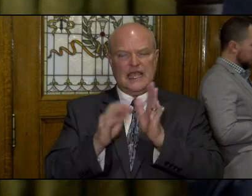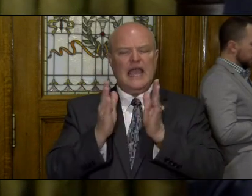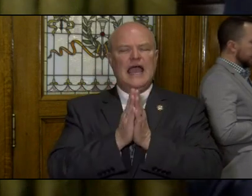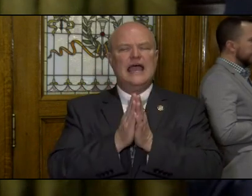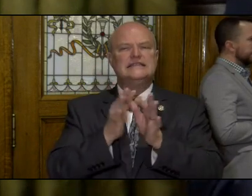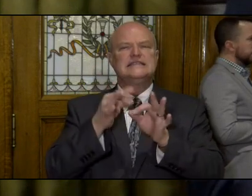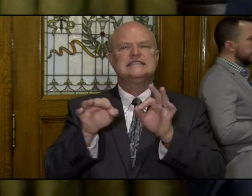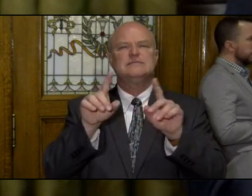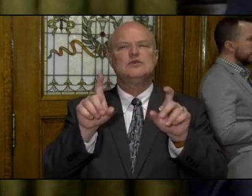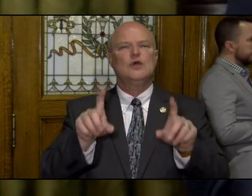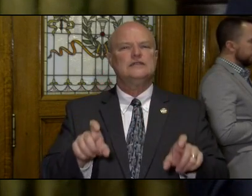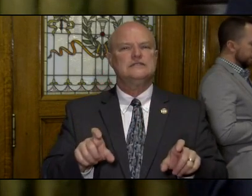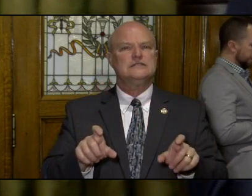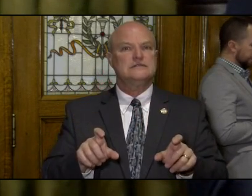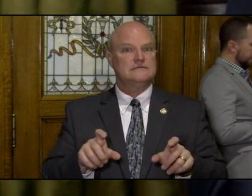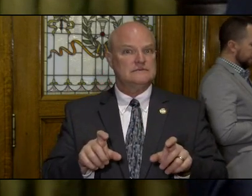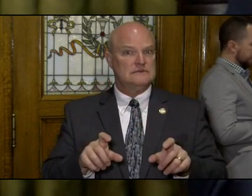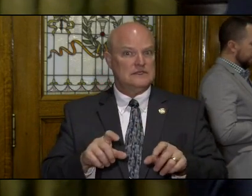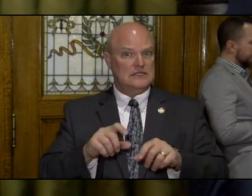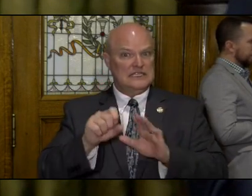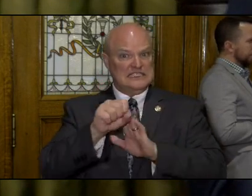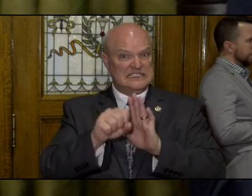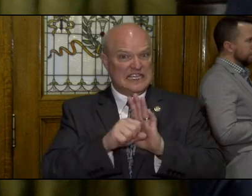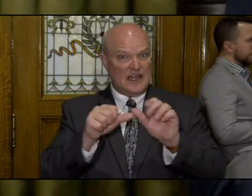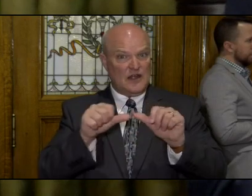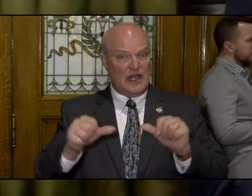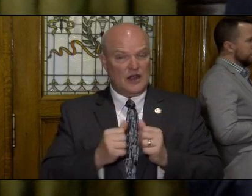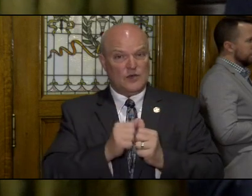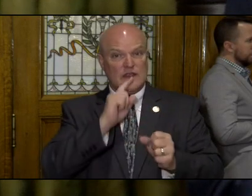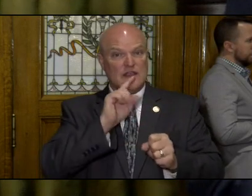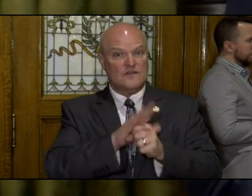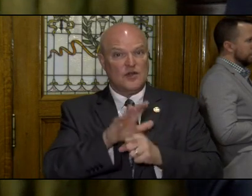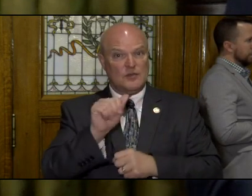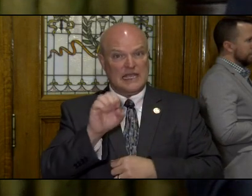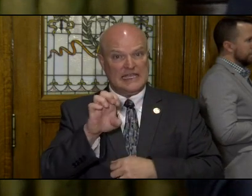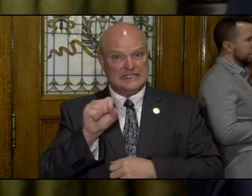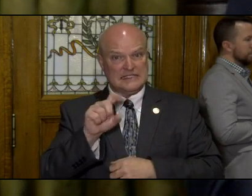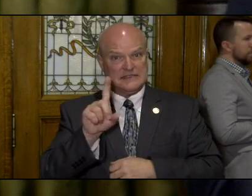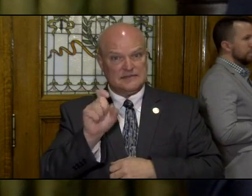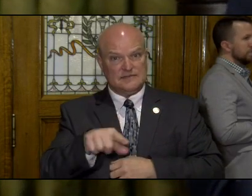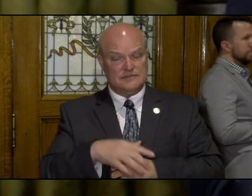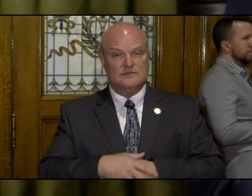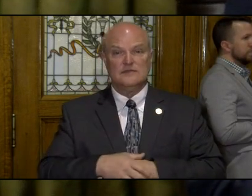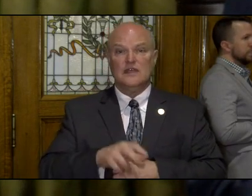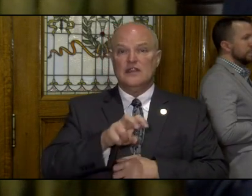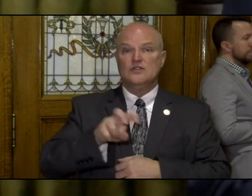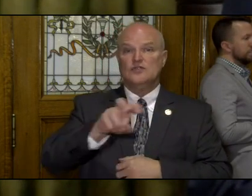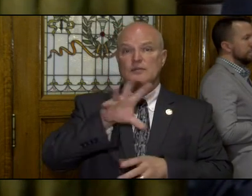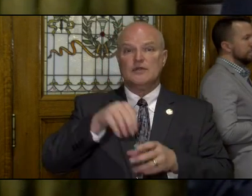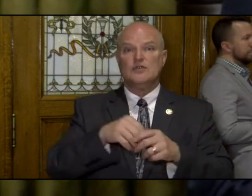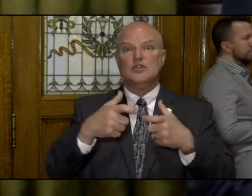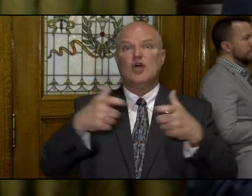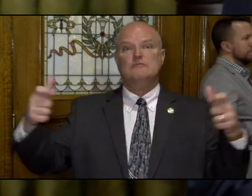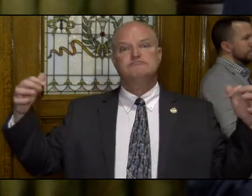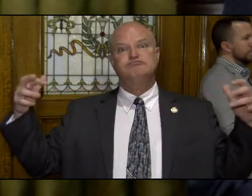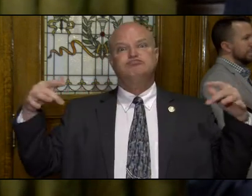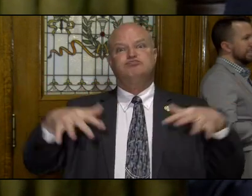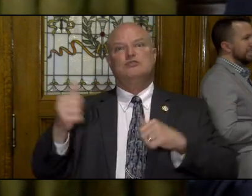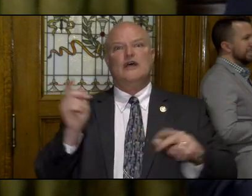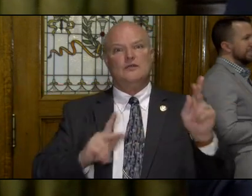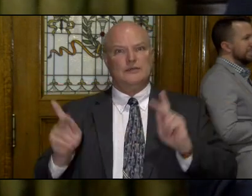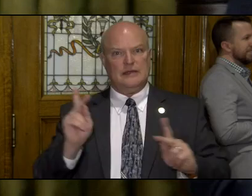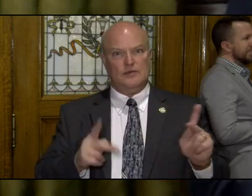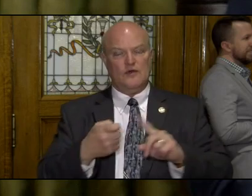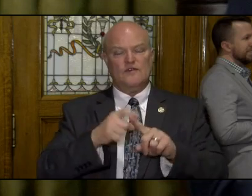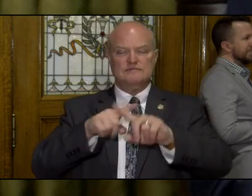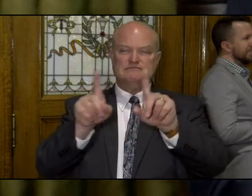simple questions. Is it to a state or area with confirmed cases? Does the trip include large gatherings with other